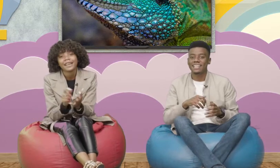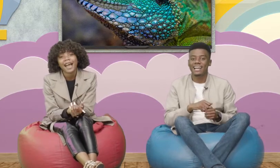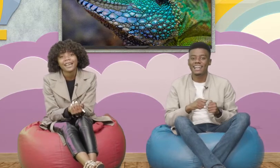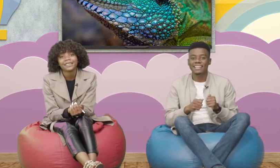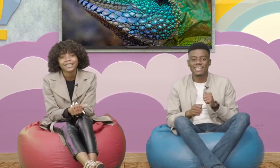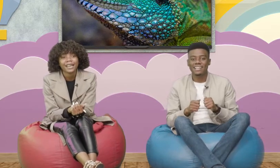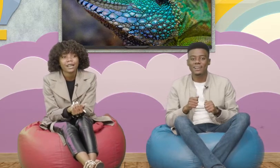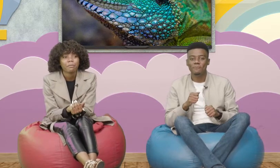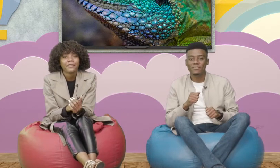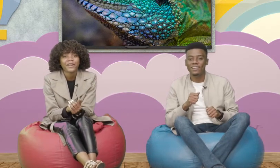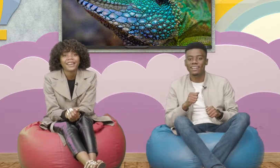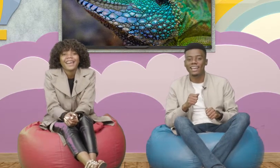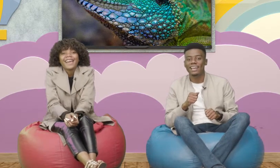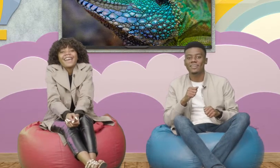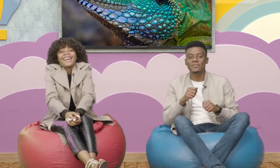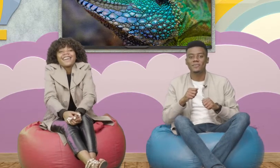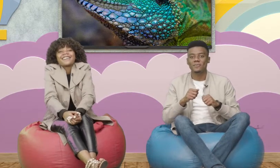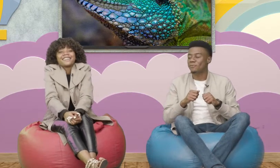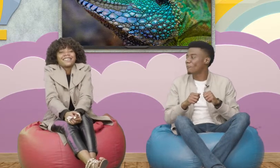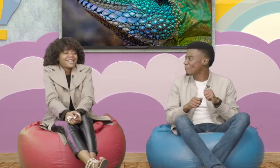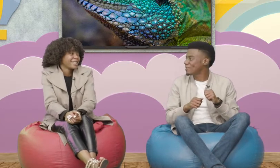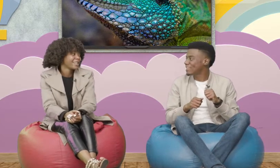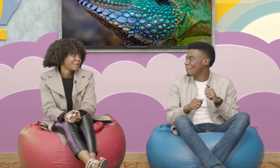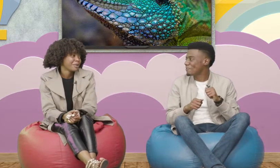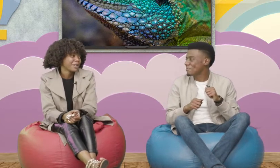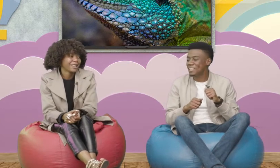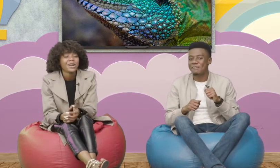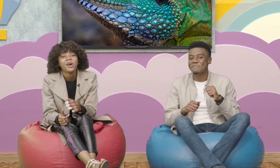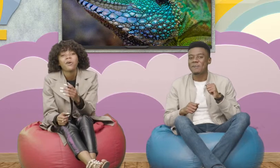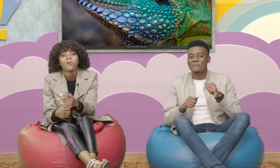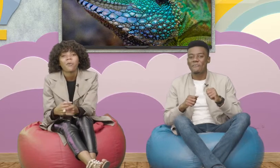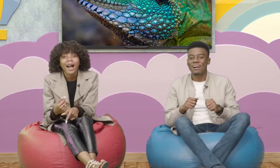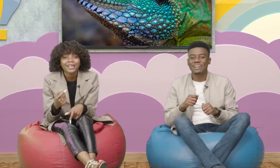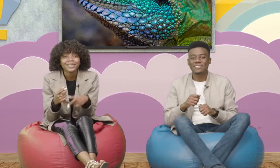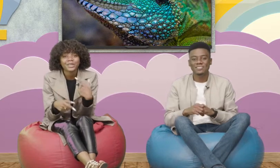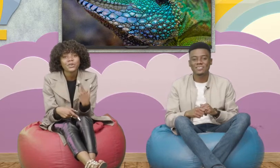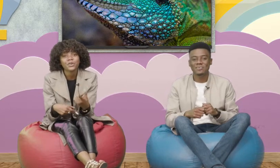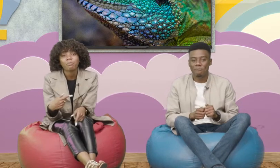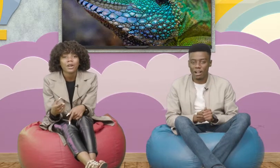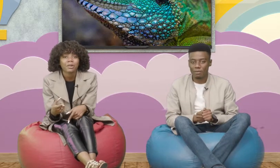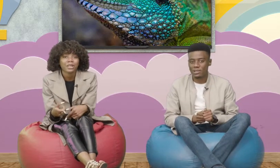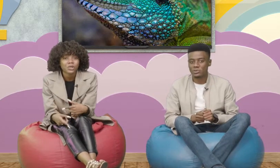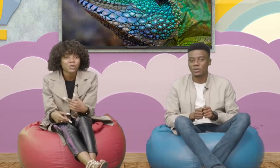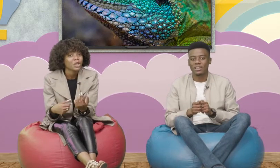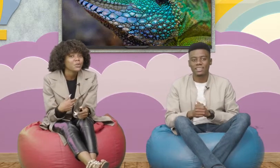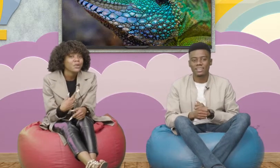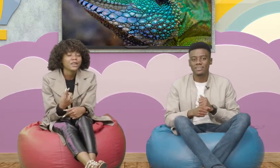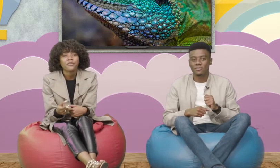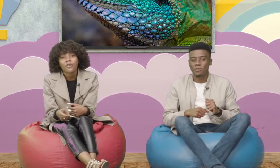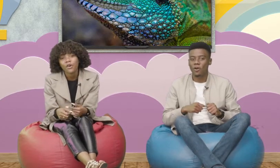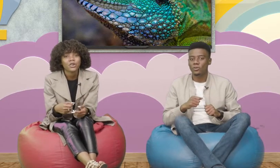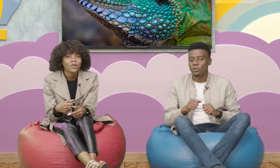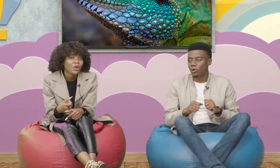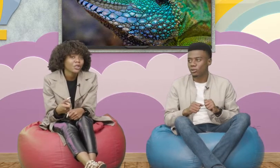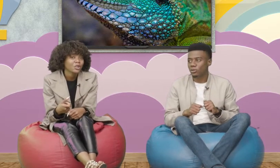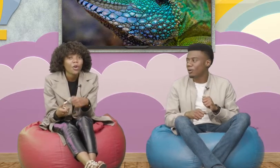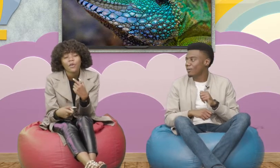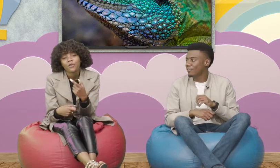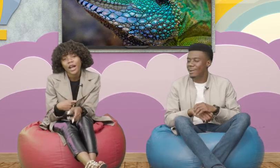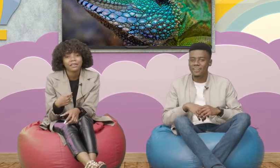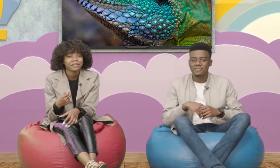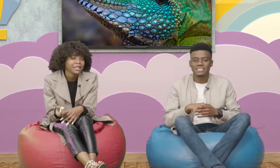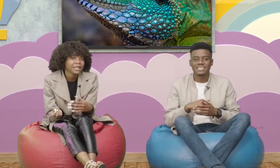straight, 9, 10, a big fat hen. One more time, one more time. 1, 2, buckle my shoes. 3, 4, knock on the